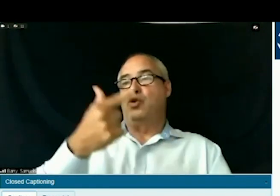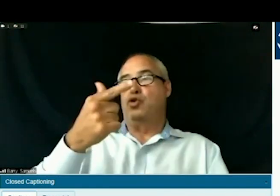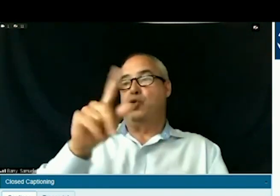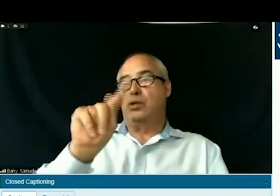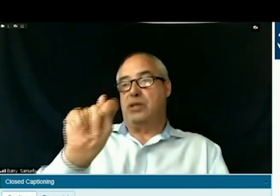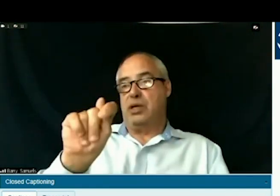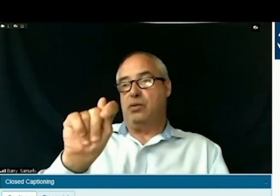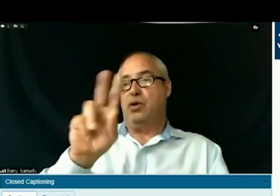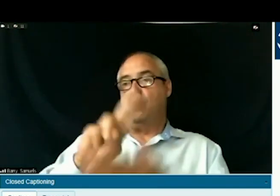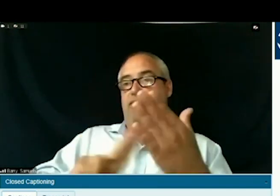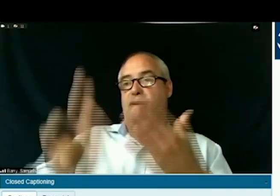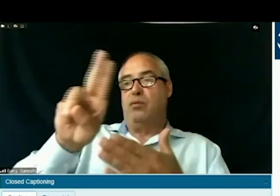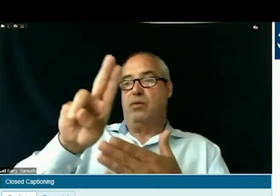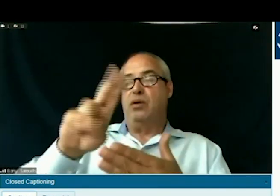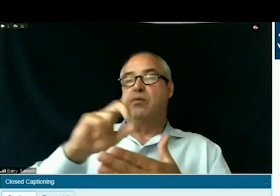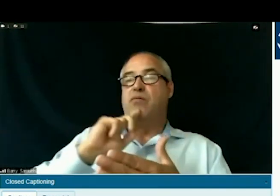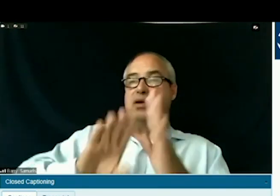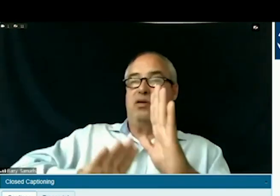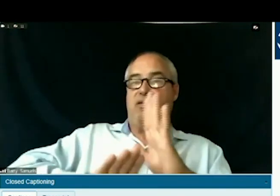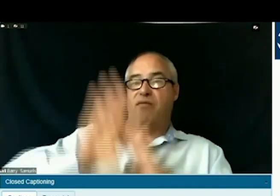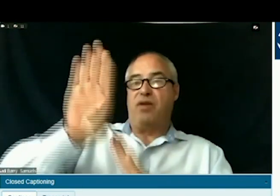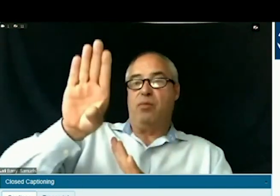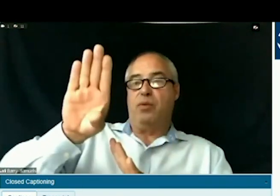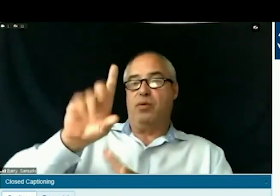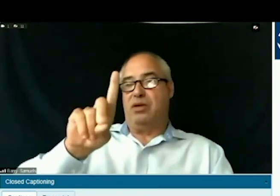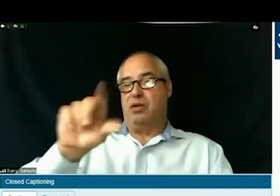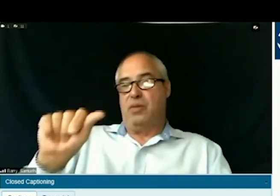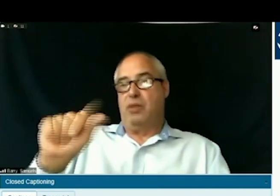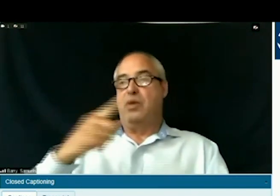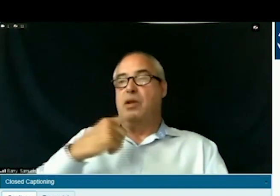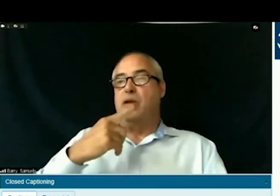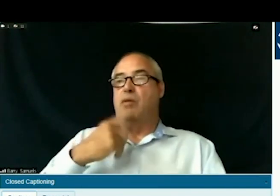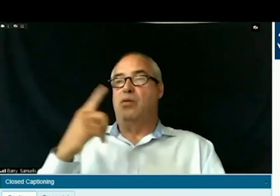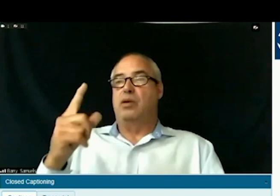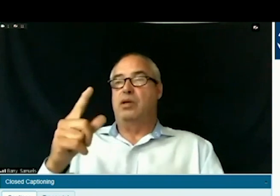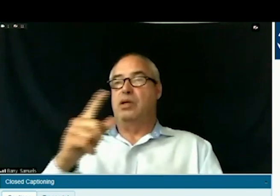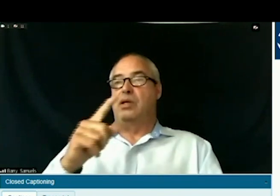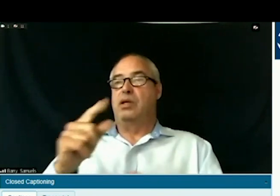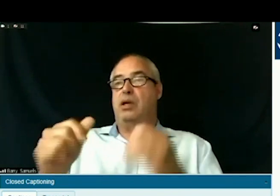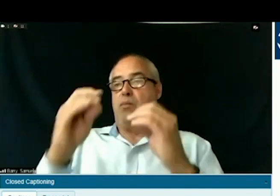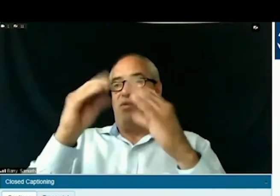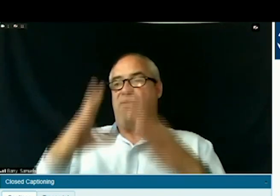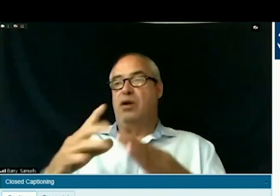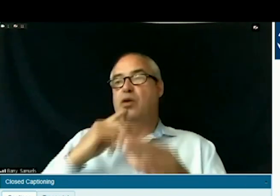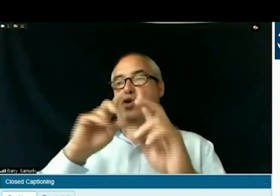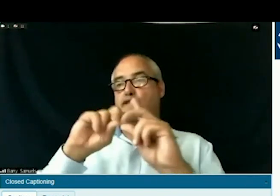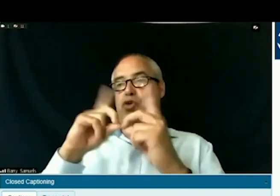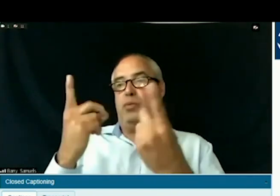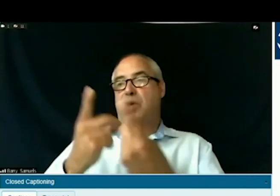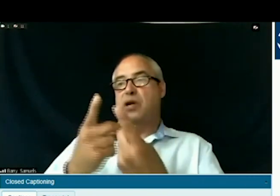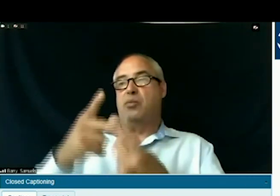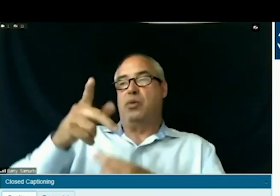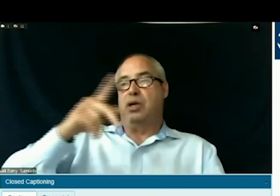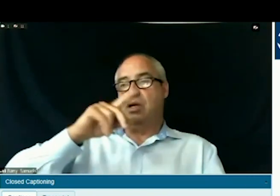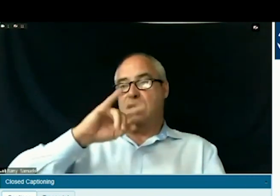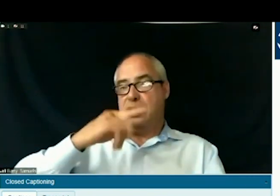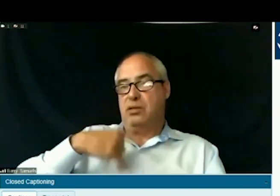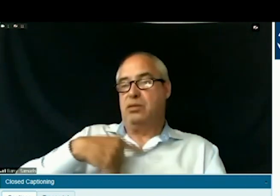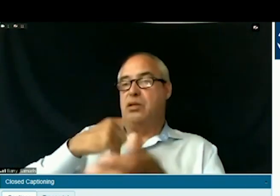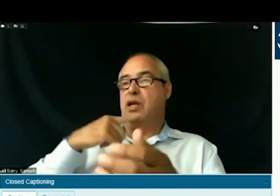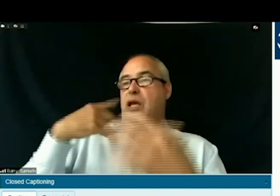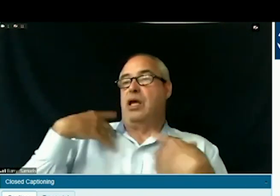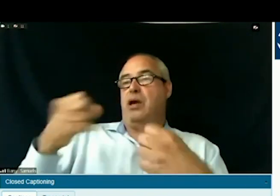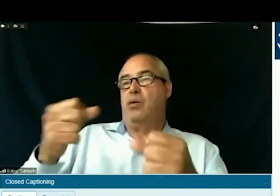for Excellence in Developmental Disabilities and an assistant professor in the Department of Pediatrics at Georgetown University